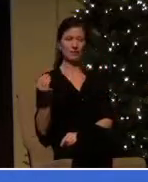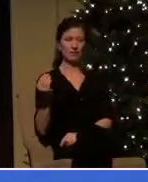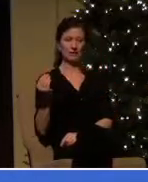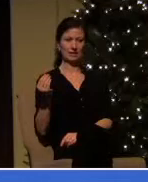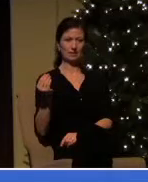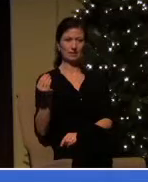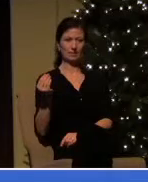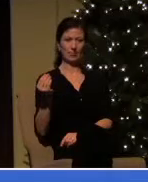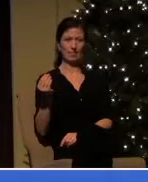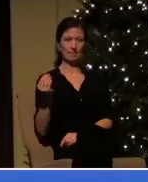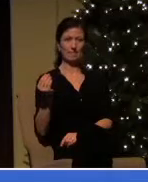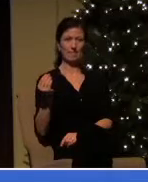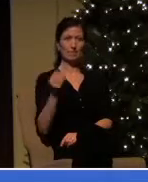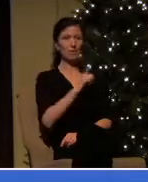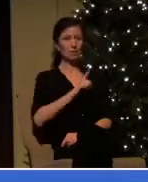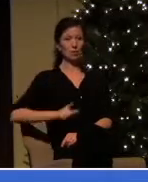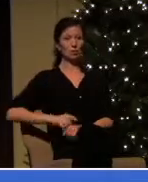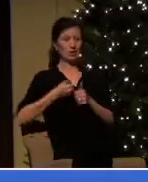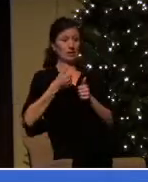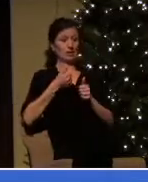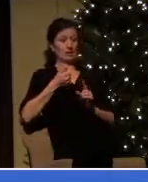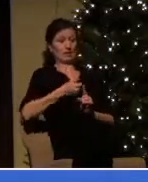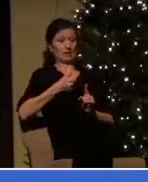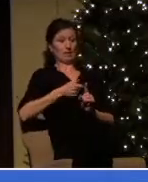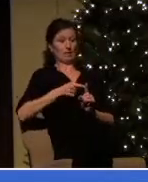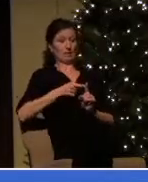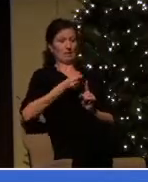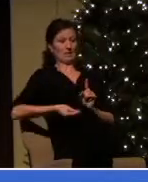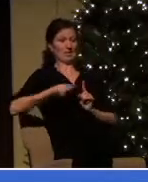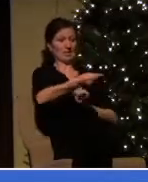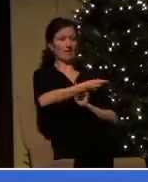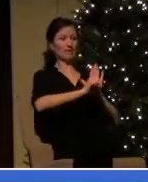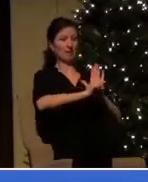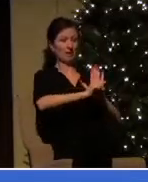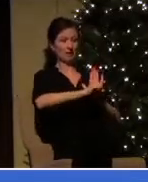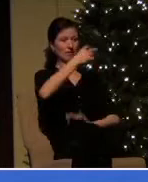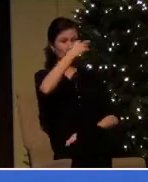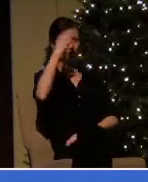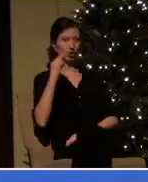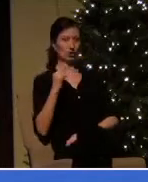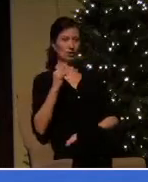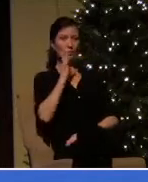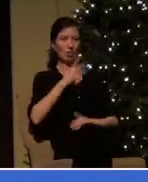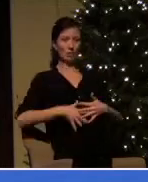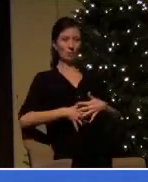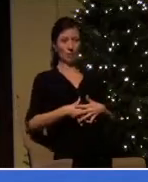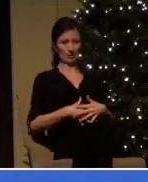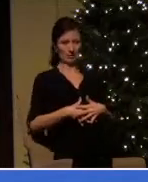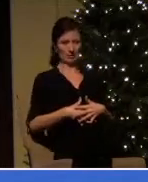7, 14 has these words, "The Lord himself will give you a sign. The virgin will be with child and will give birth to a